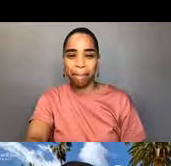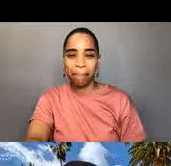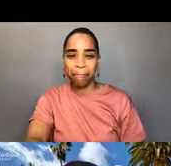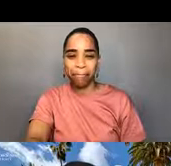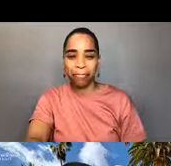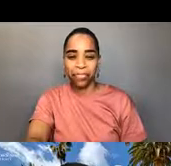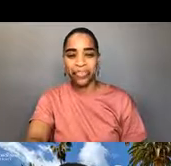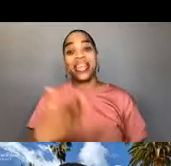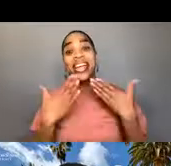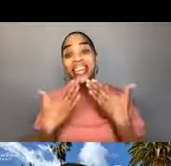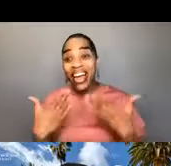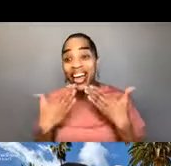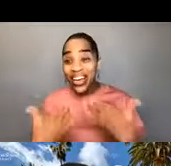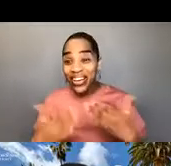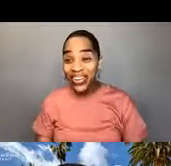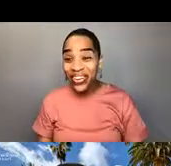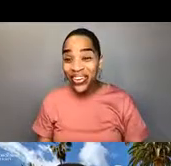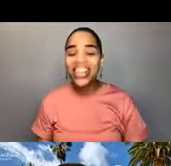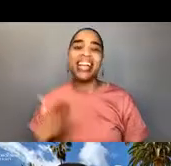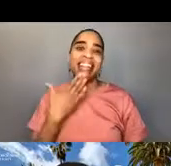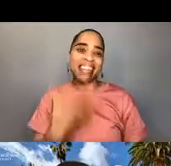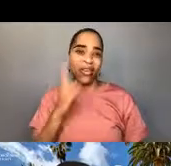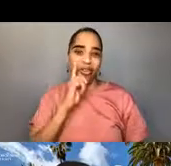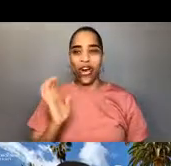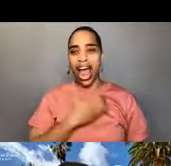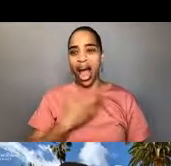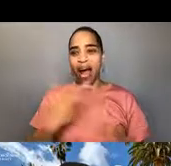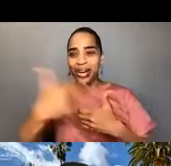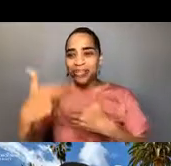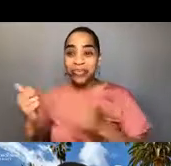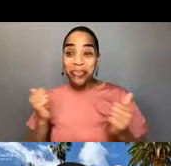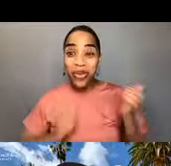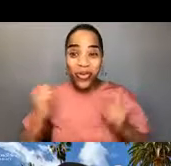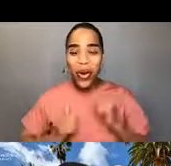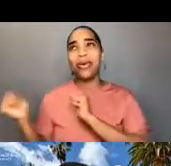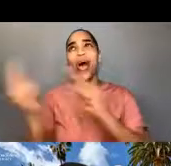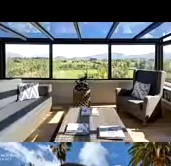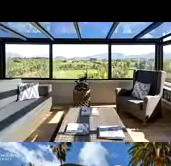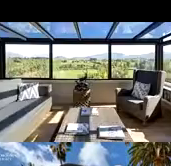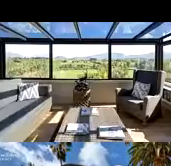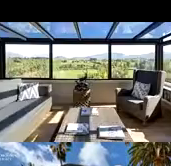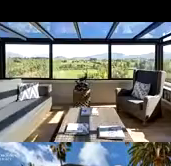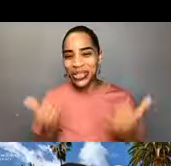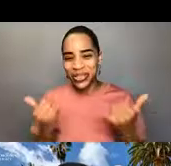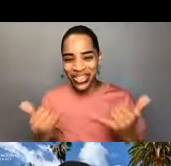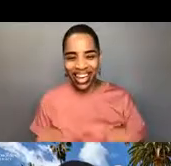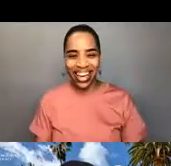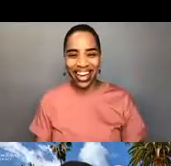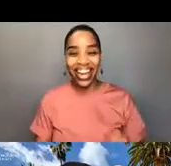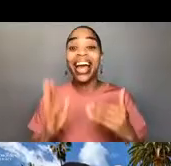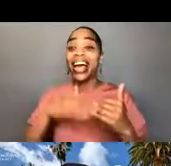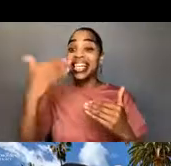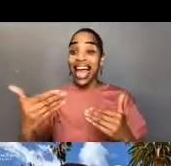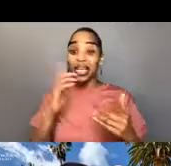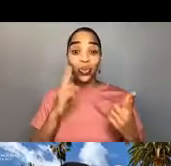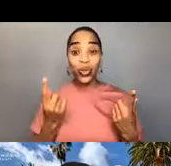Thank you, everyone. And thank you to all of our performers. Everyone was excellent. And next on our